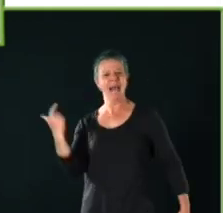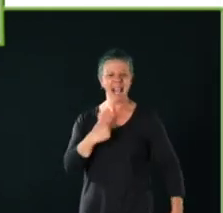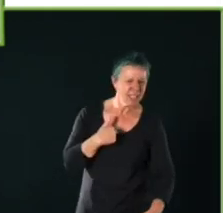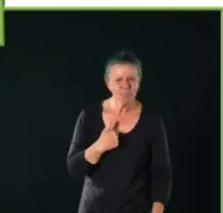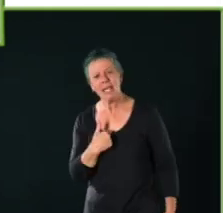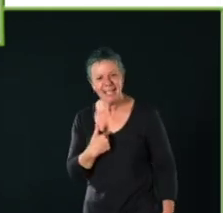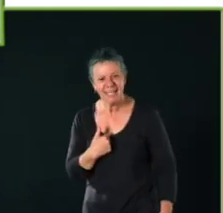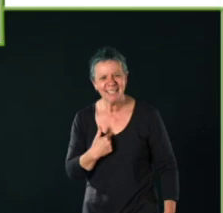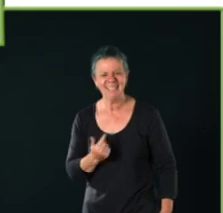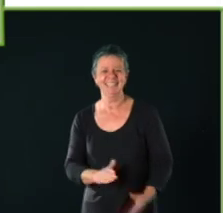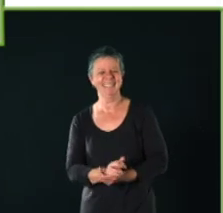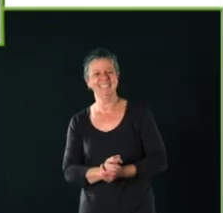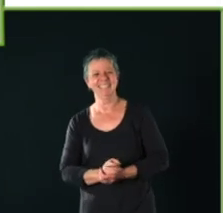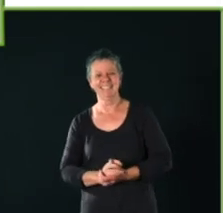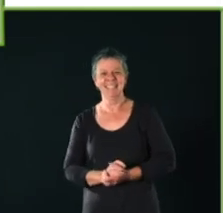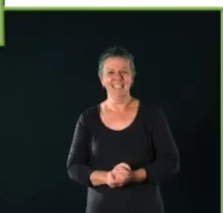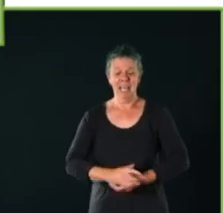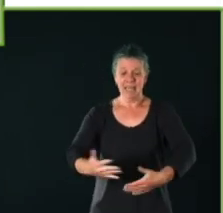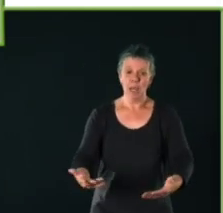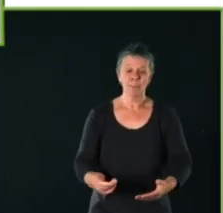because I'm smart as. Now,